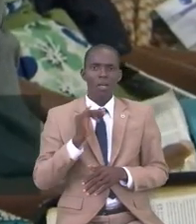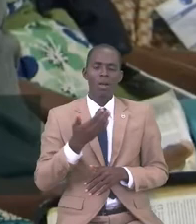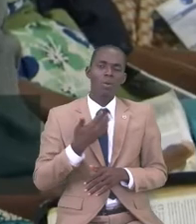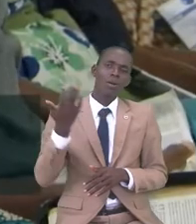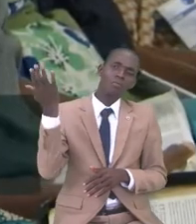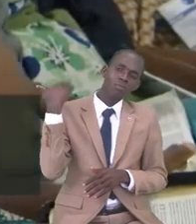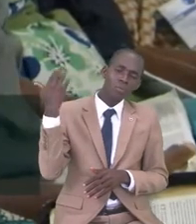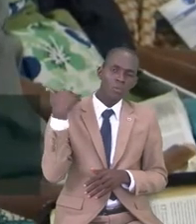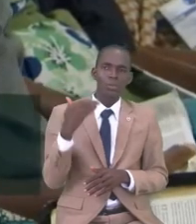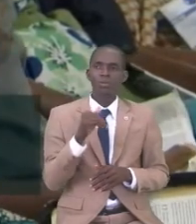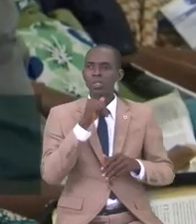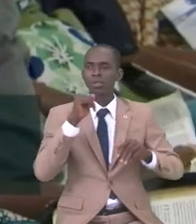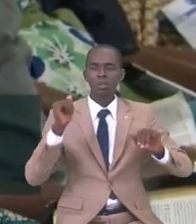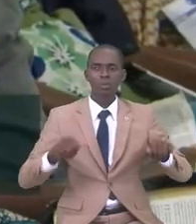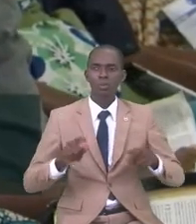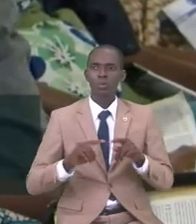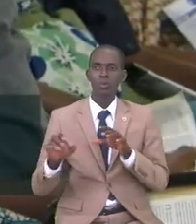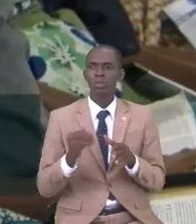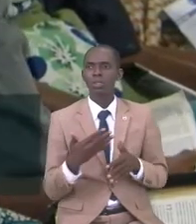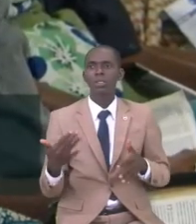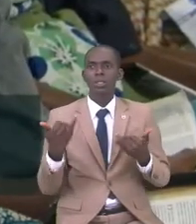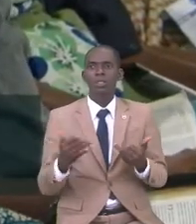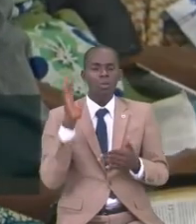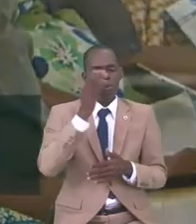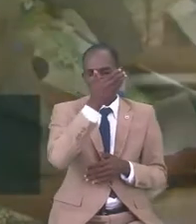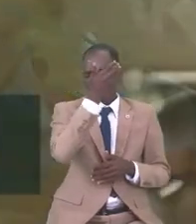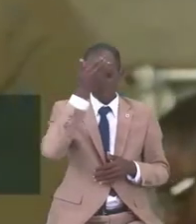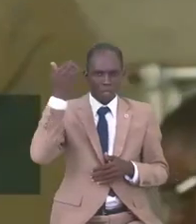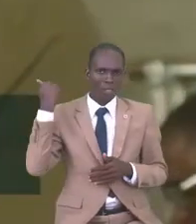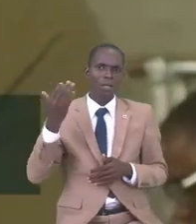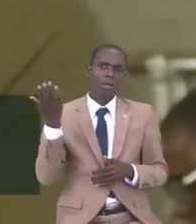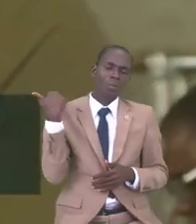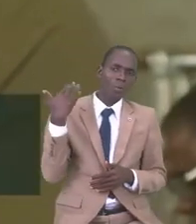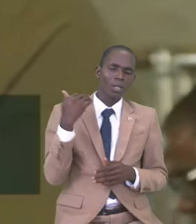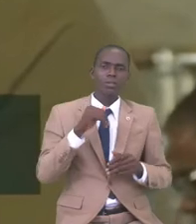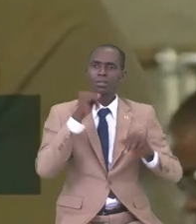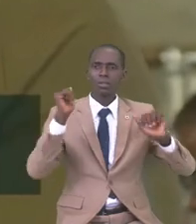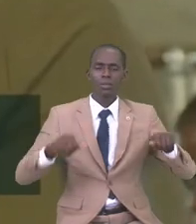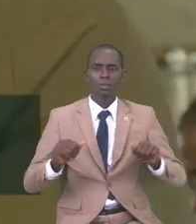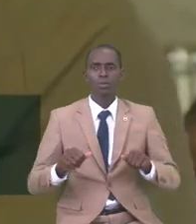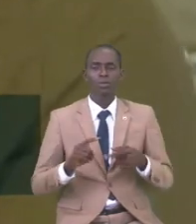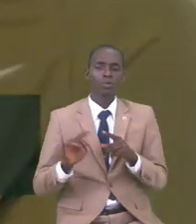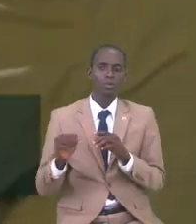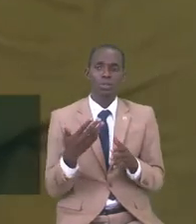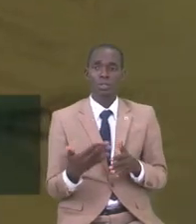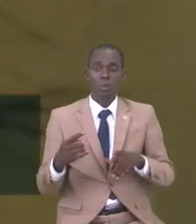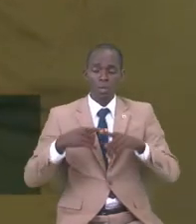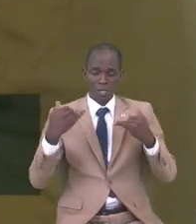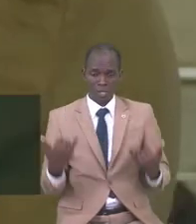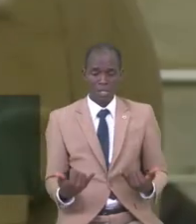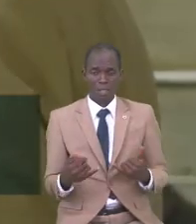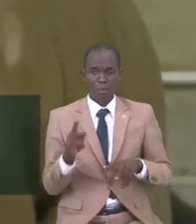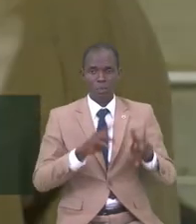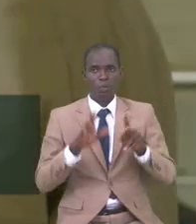will forget our past incapability that we couldn't do anything before. But now they will say,